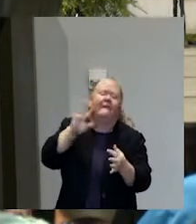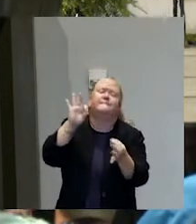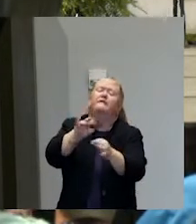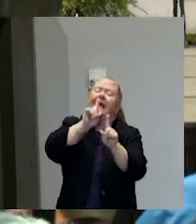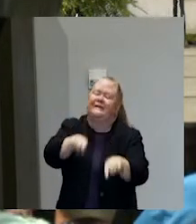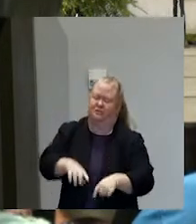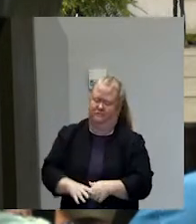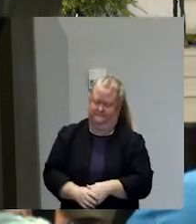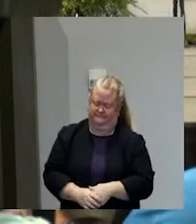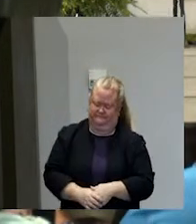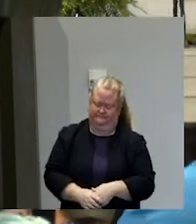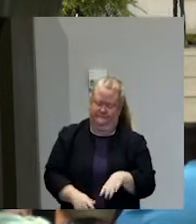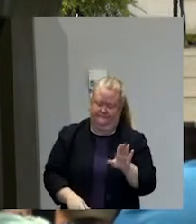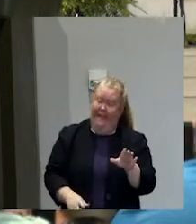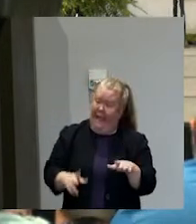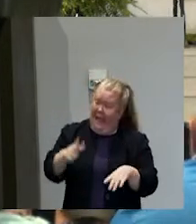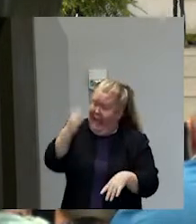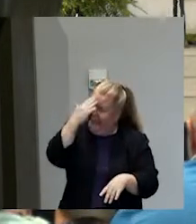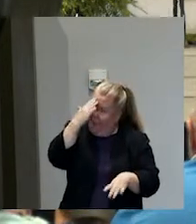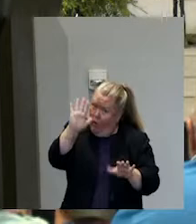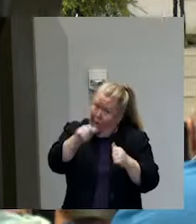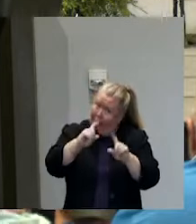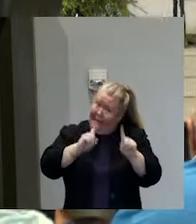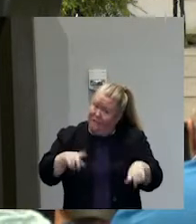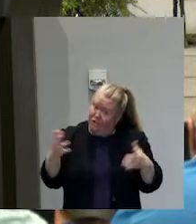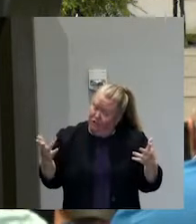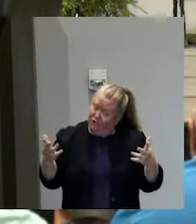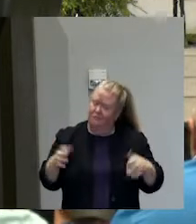answer. No, I know how to answer this.